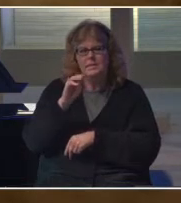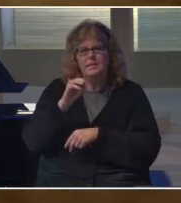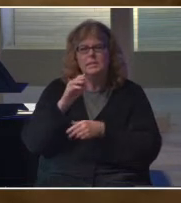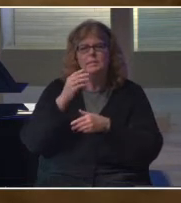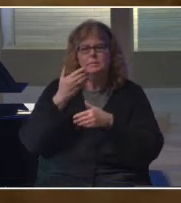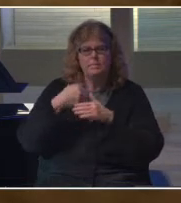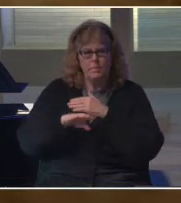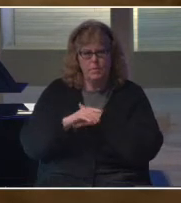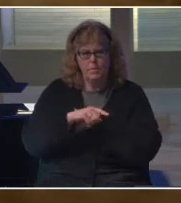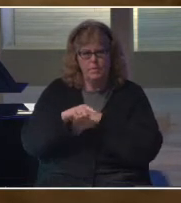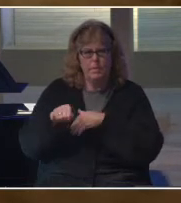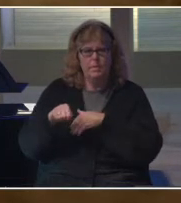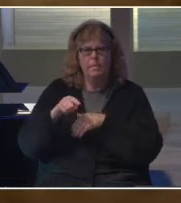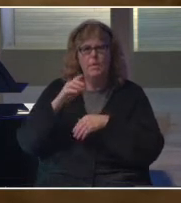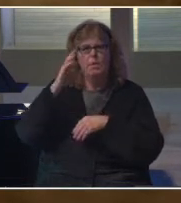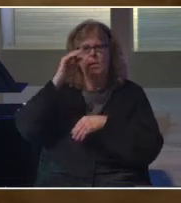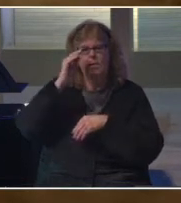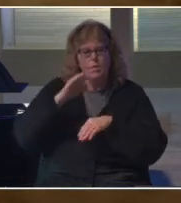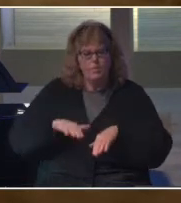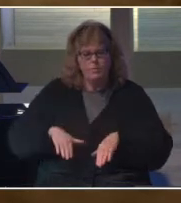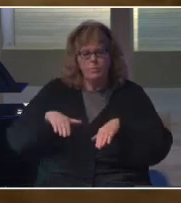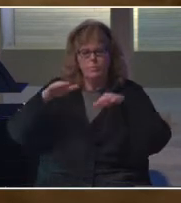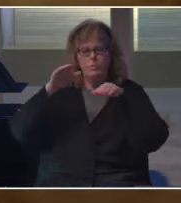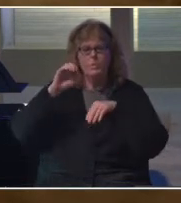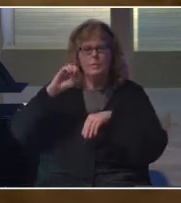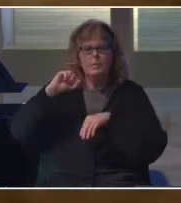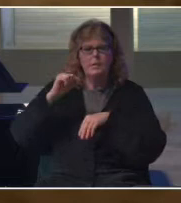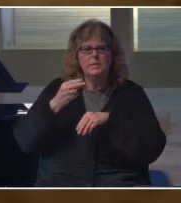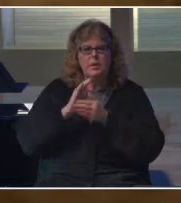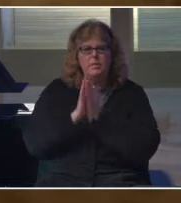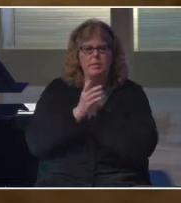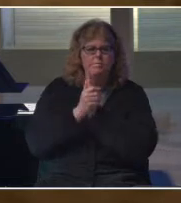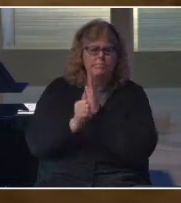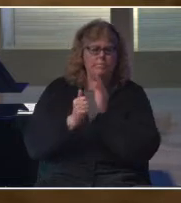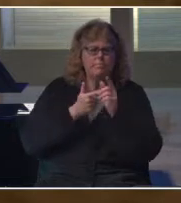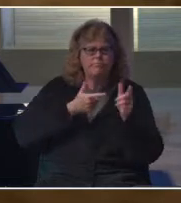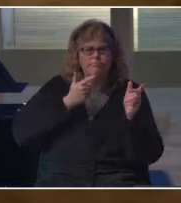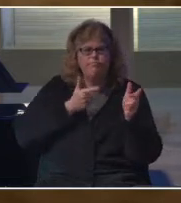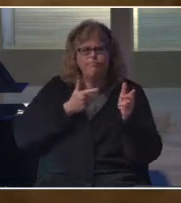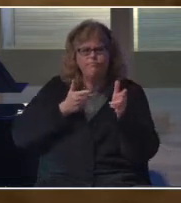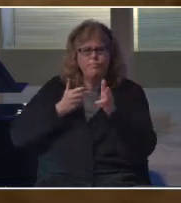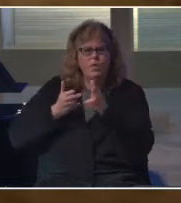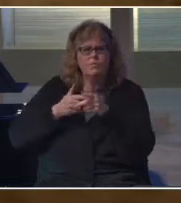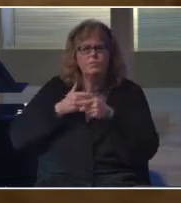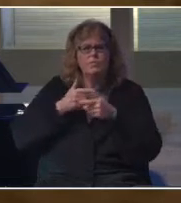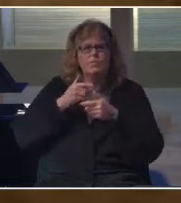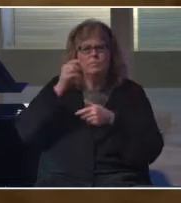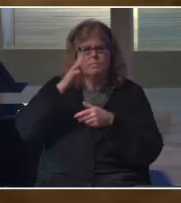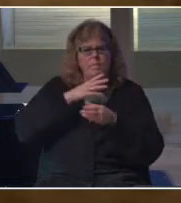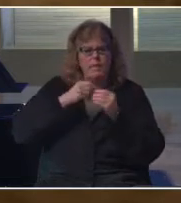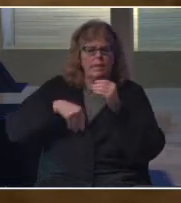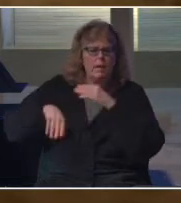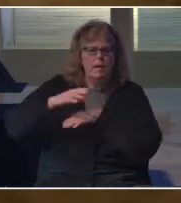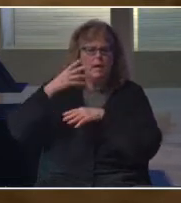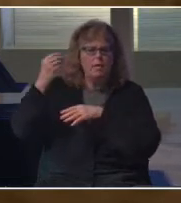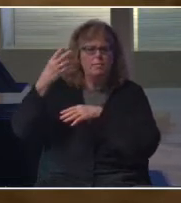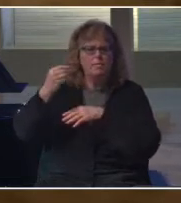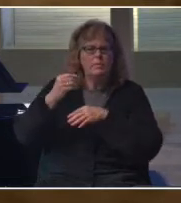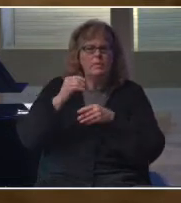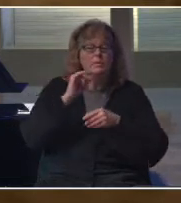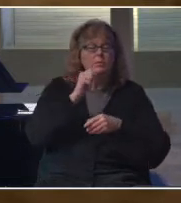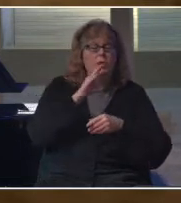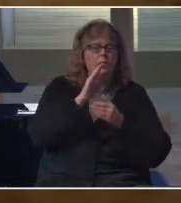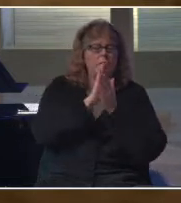to them. When the boys grew up, Esau became a skillful hunter, a man of the field. But Jacob was a peaceful